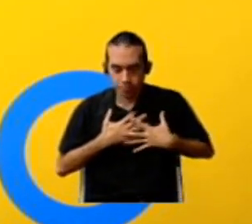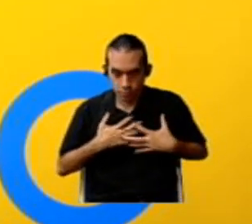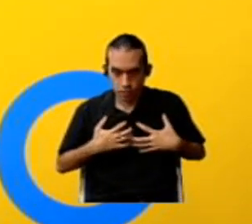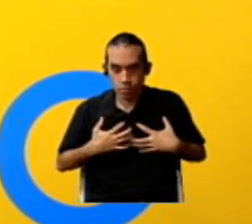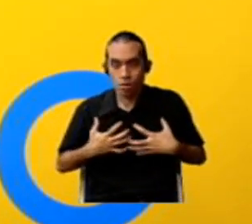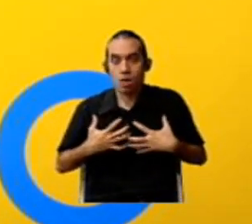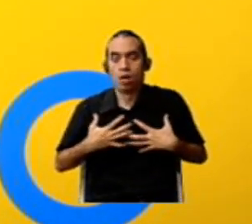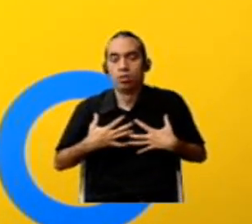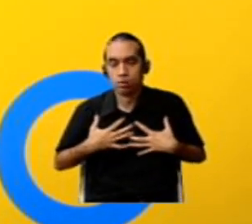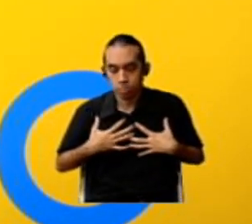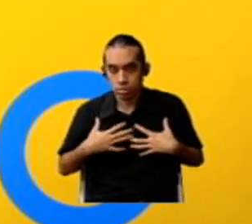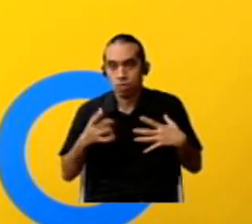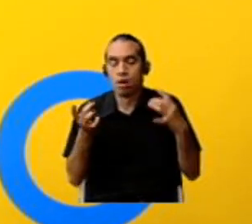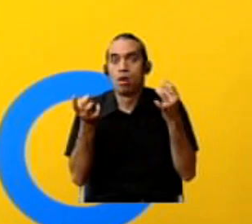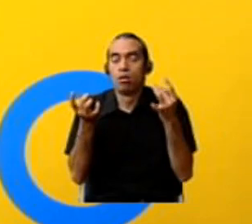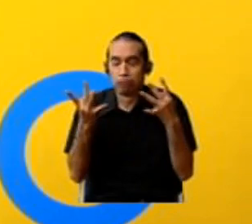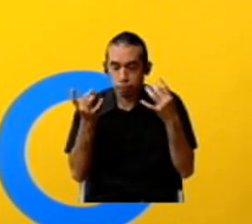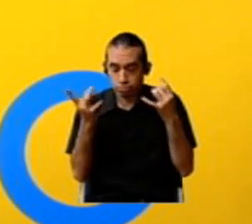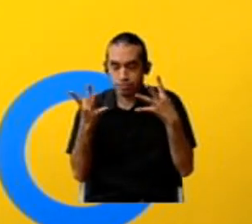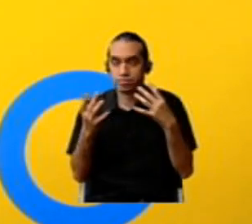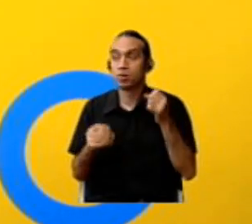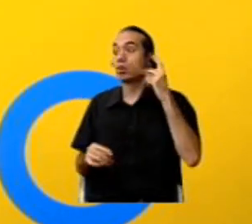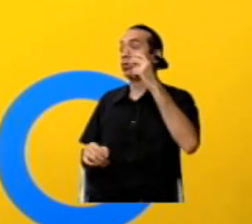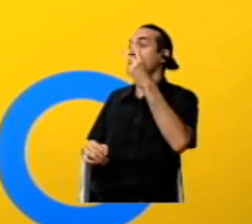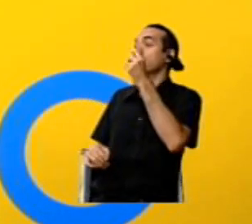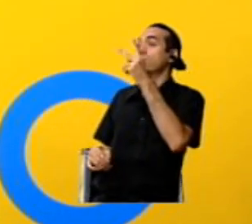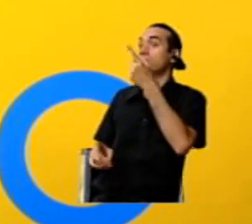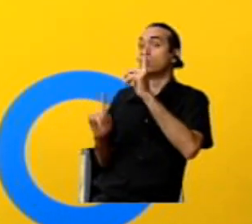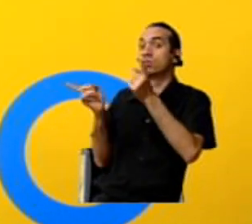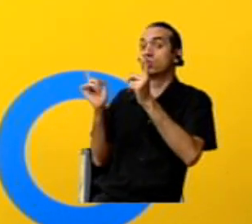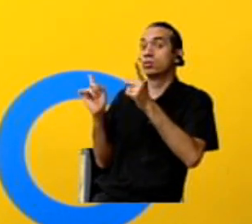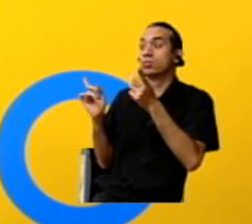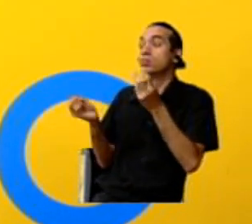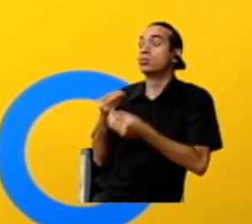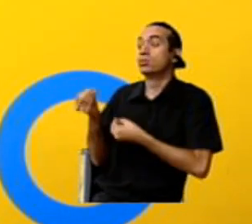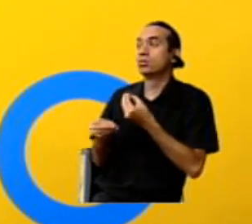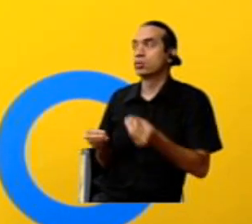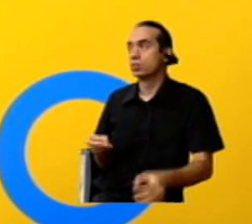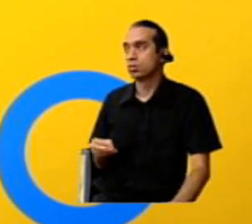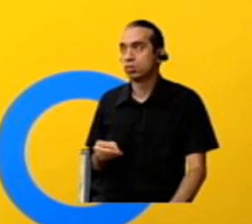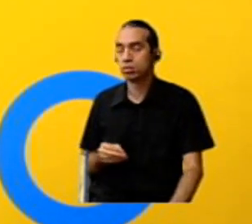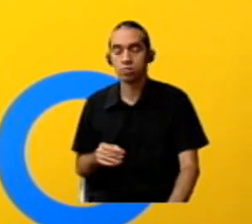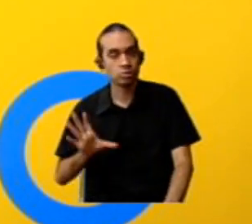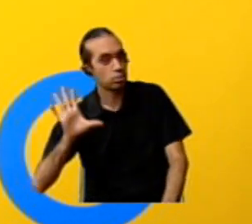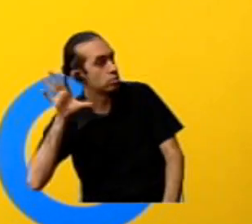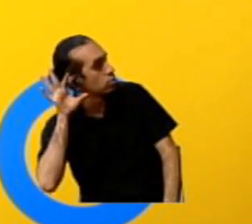Oh, I feel terrible. Okay, what should we do?